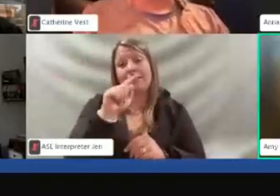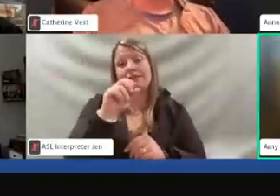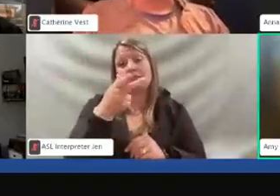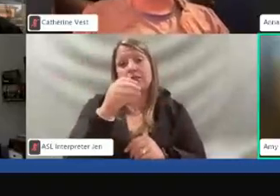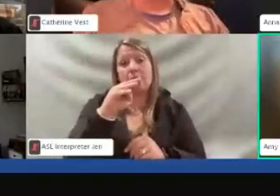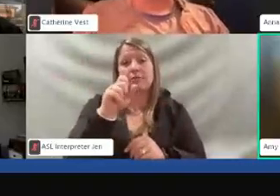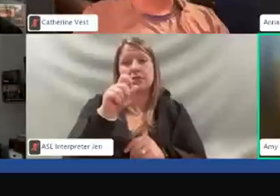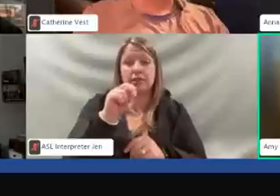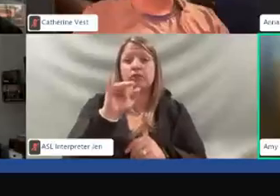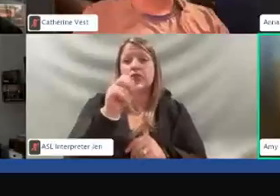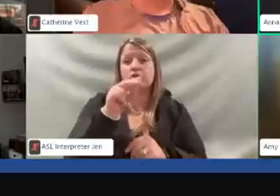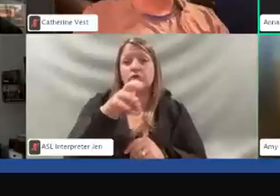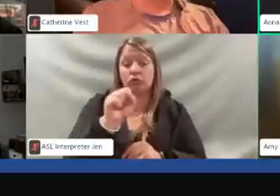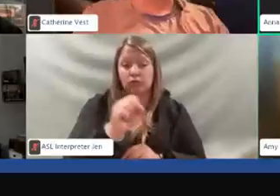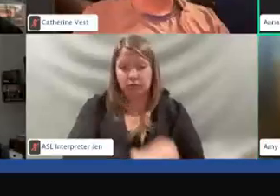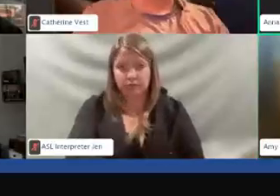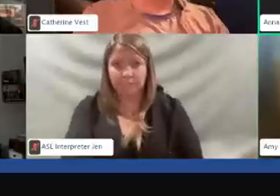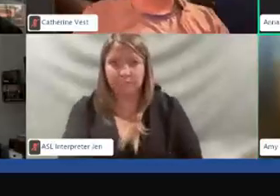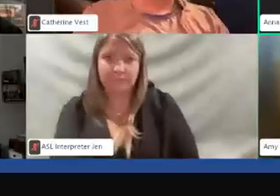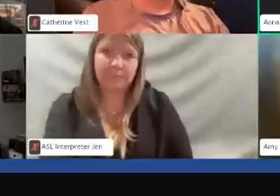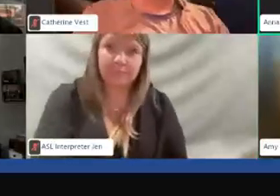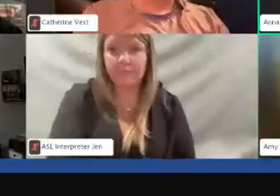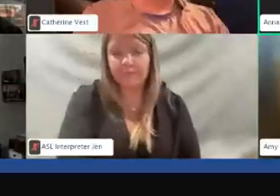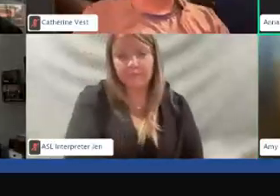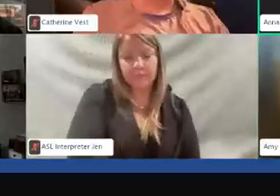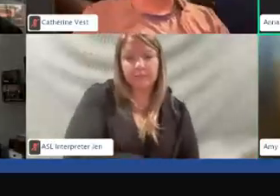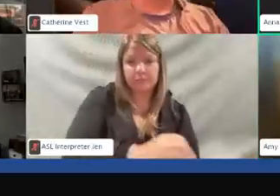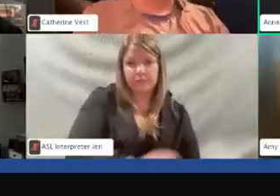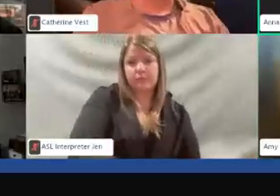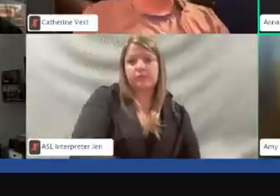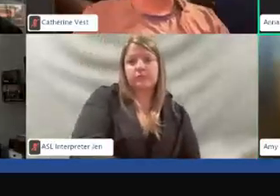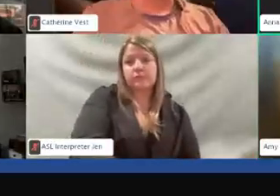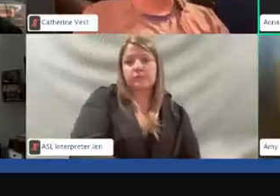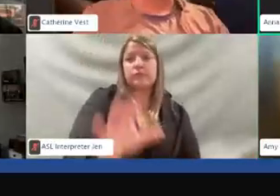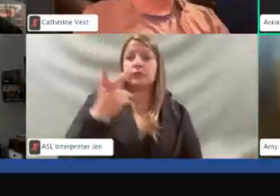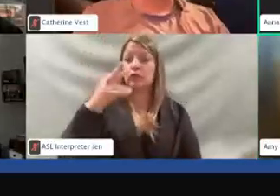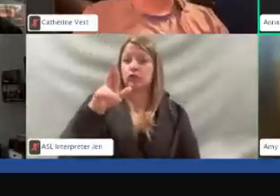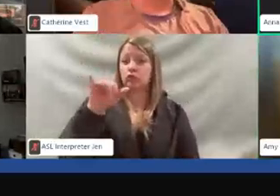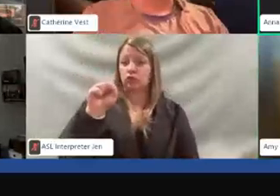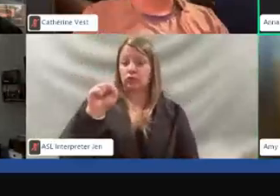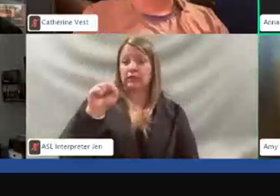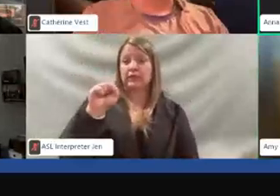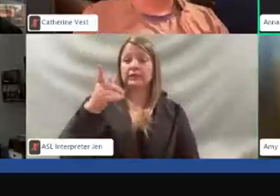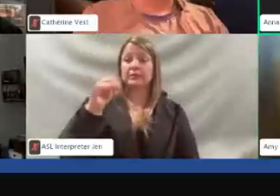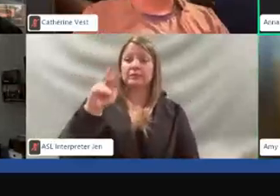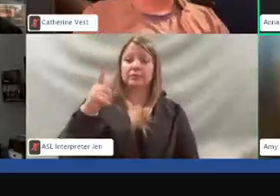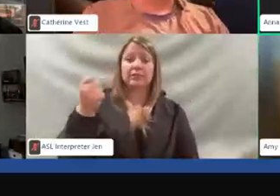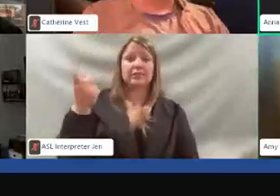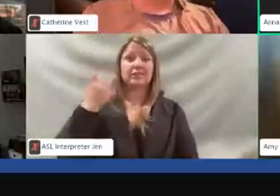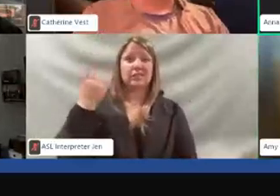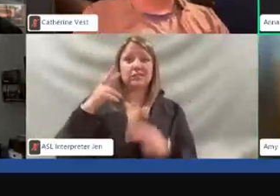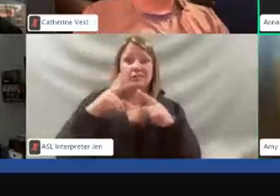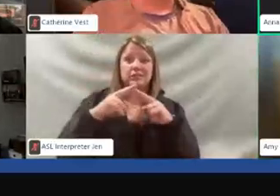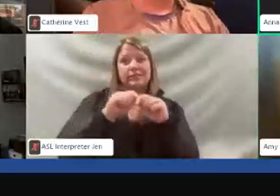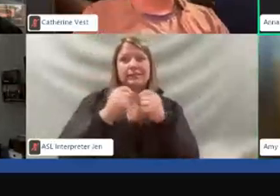Thompson-Jones. Okay. So Chris Spinks and I are kind of tag teaming this today. So I'm